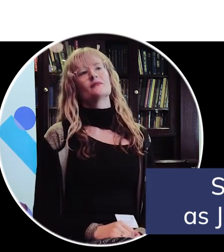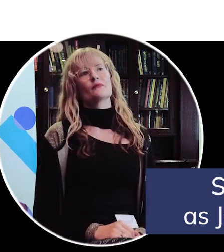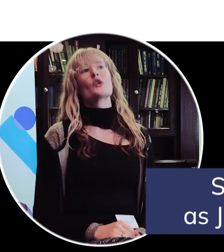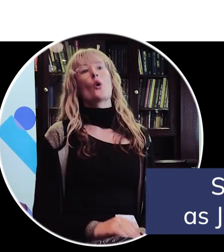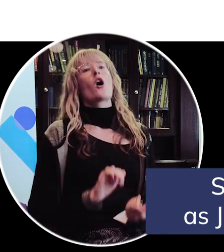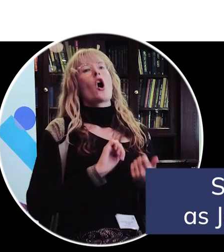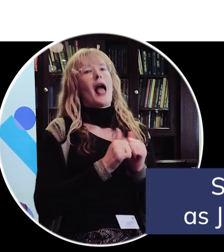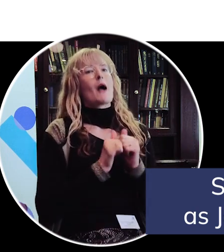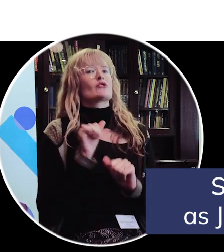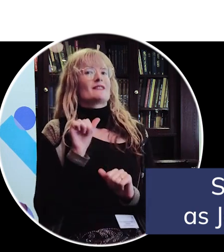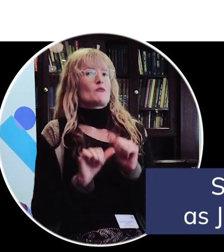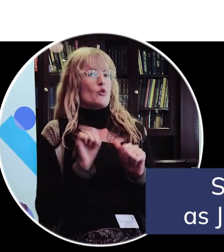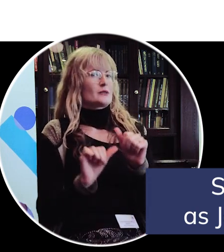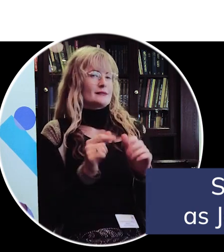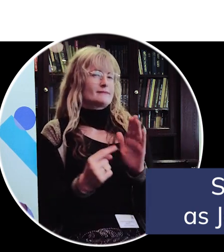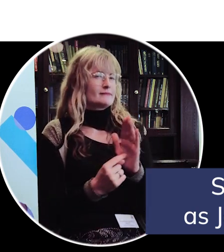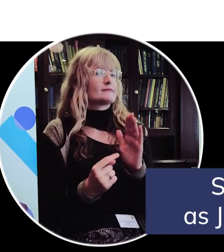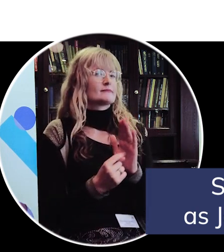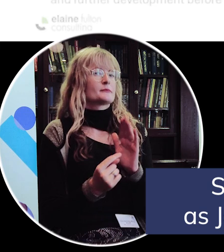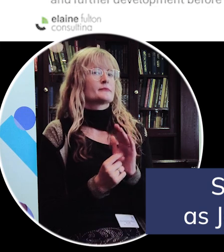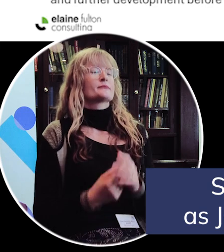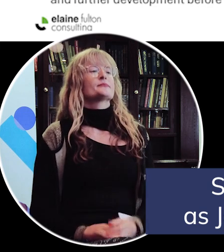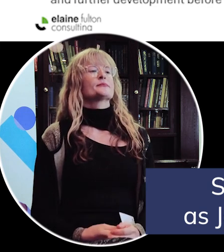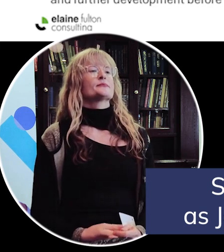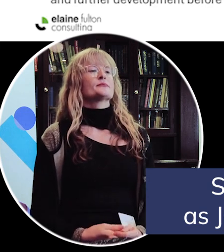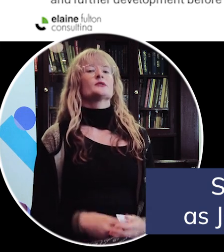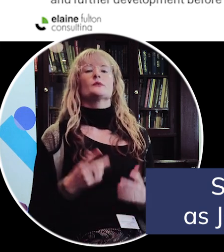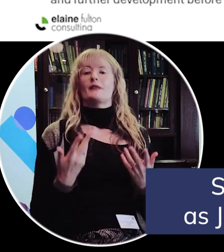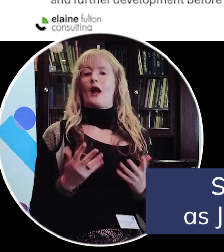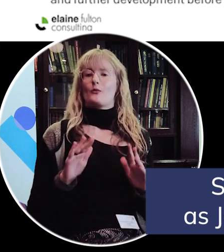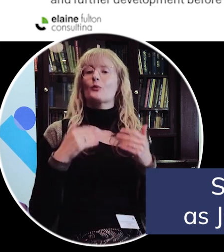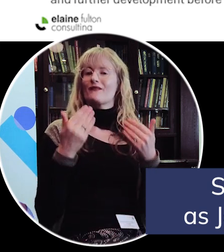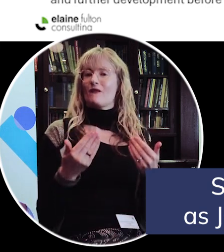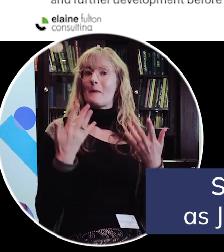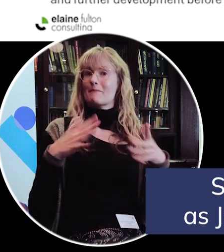collaborative process, as Jane has said. So to move on to what we've done,